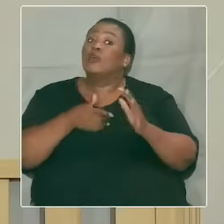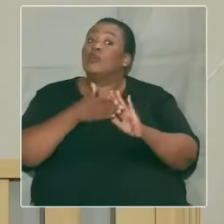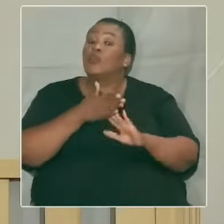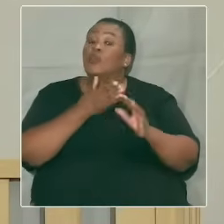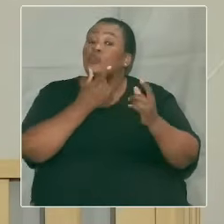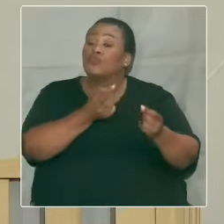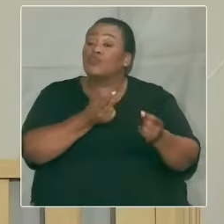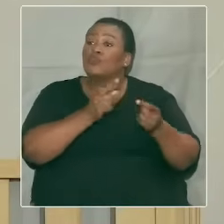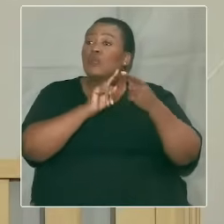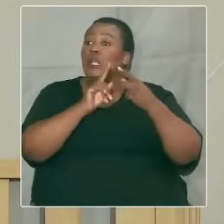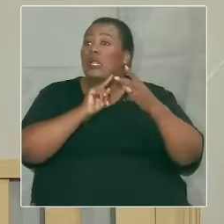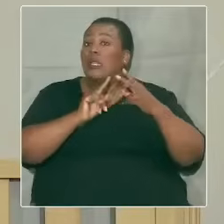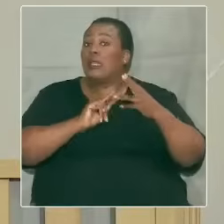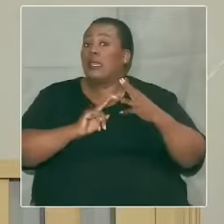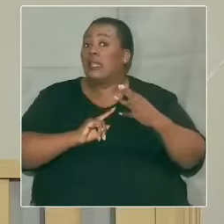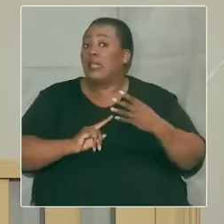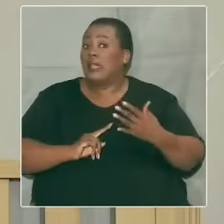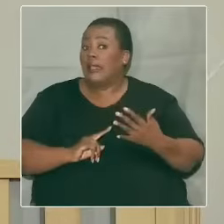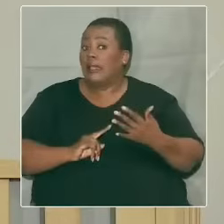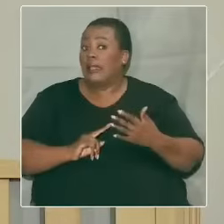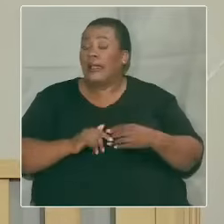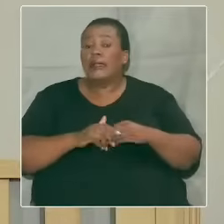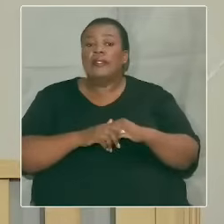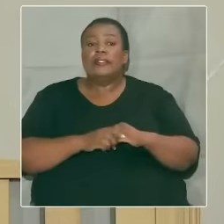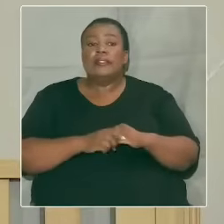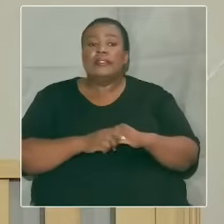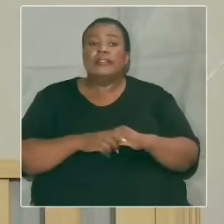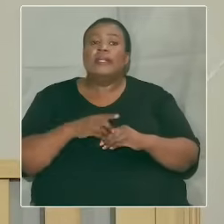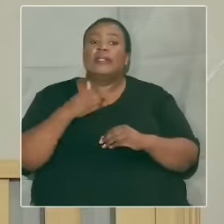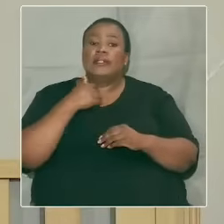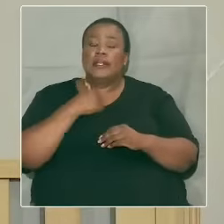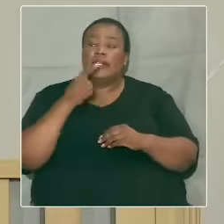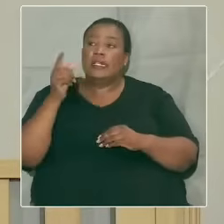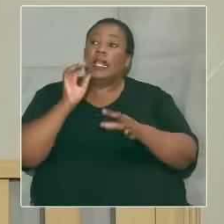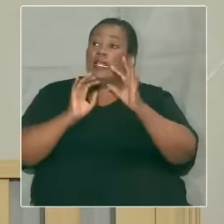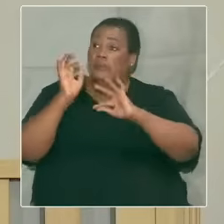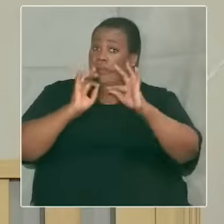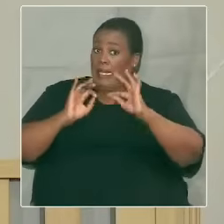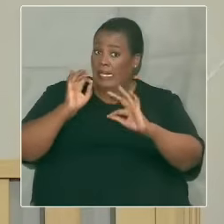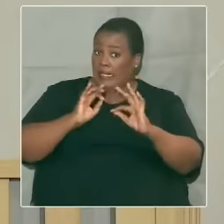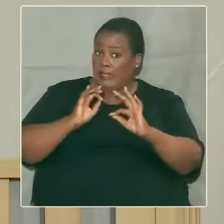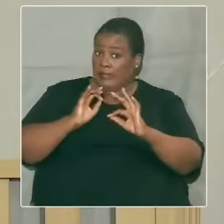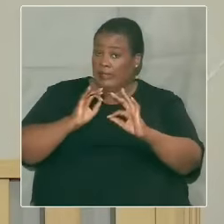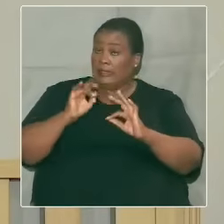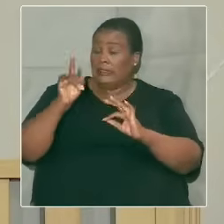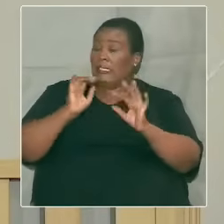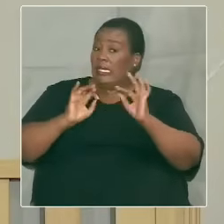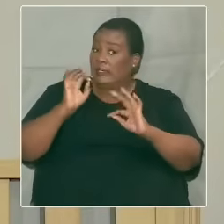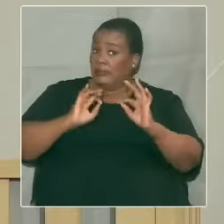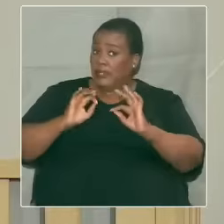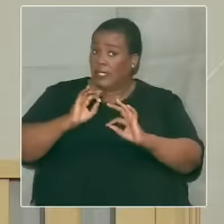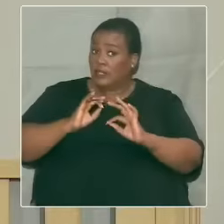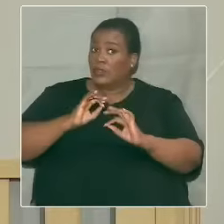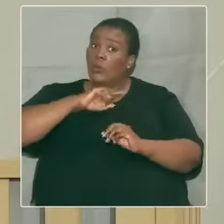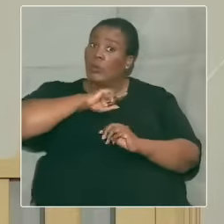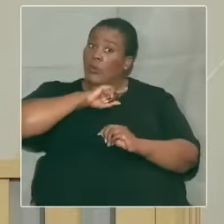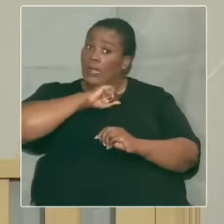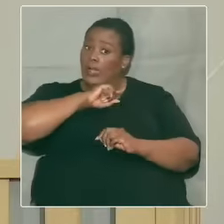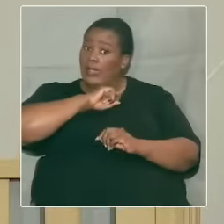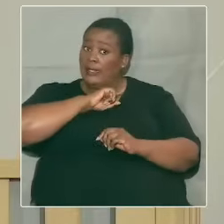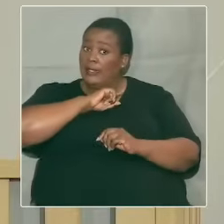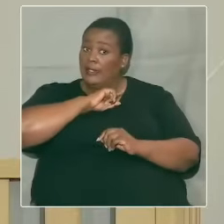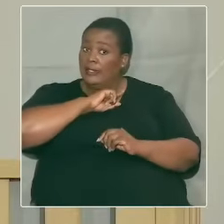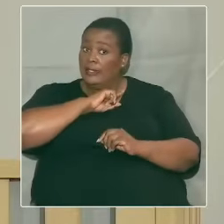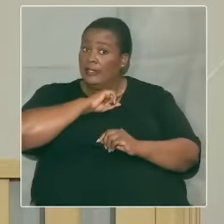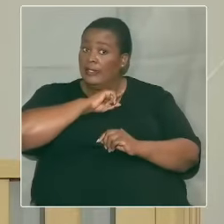it, and there is an explanation why should one do the